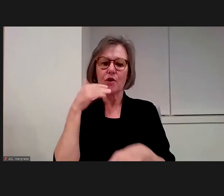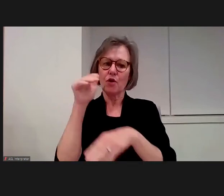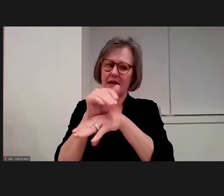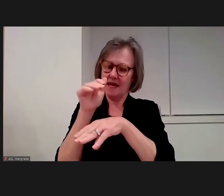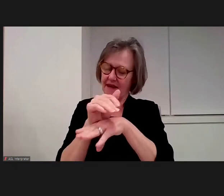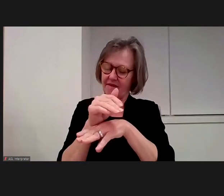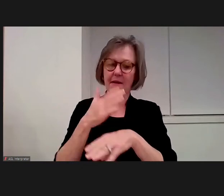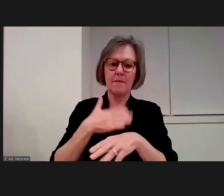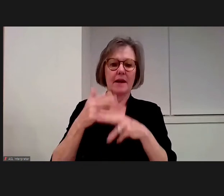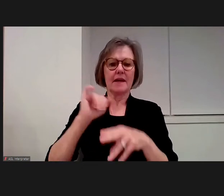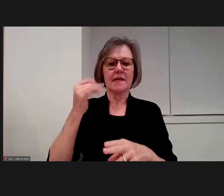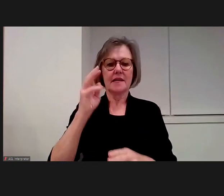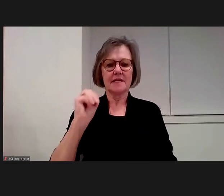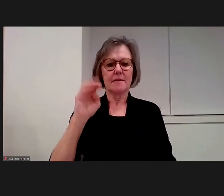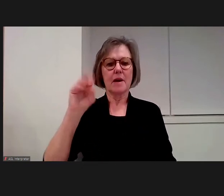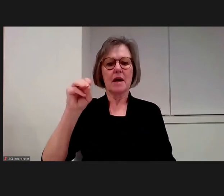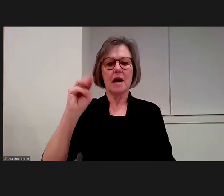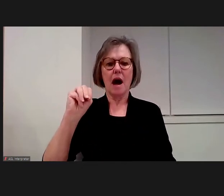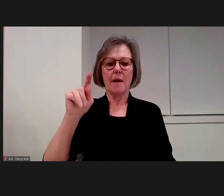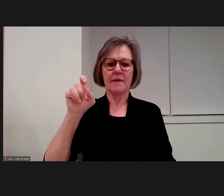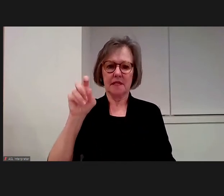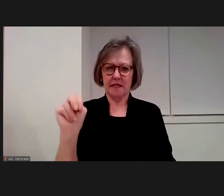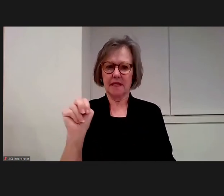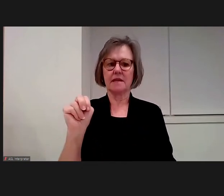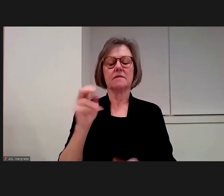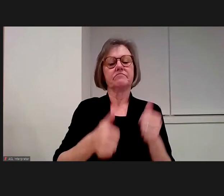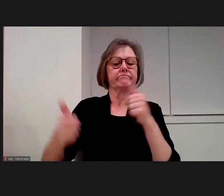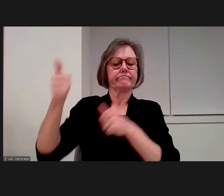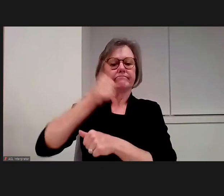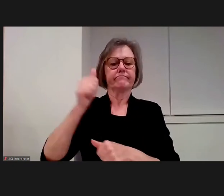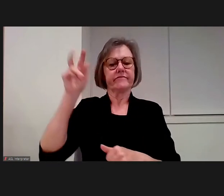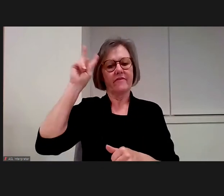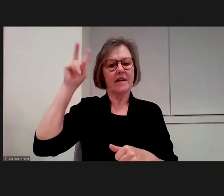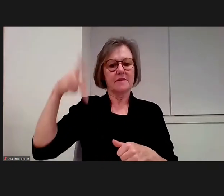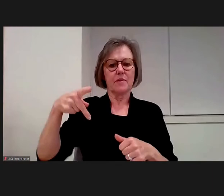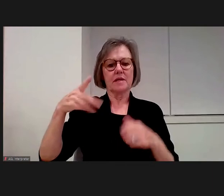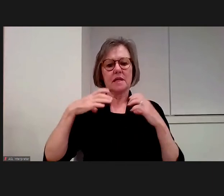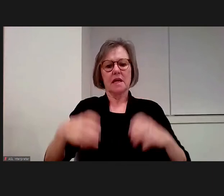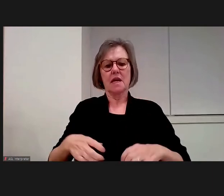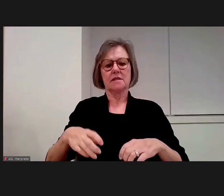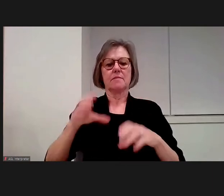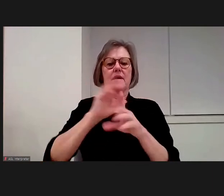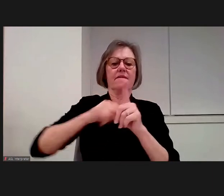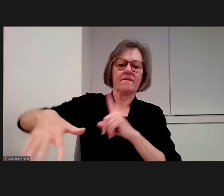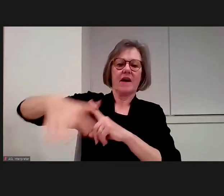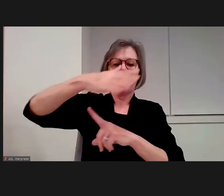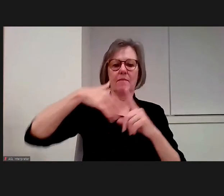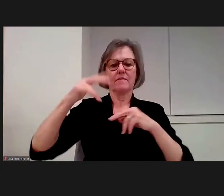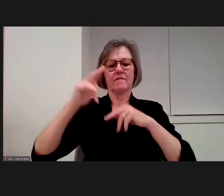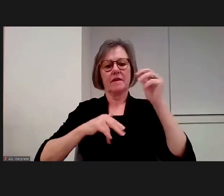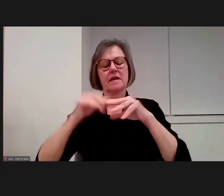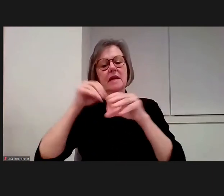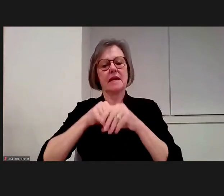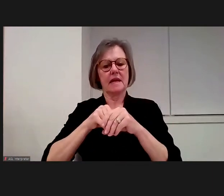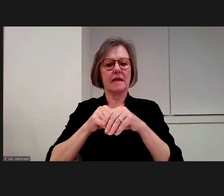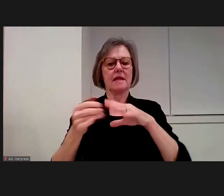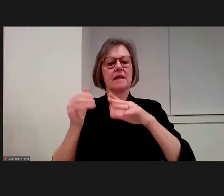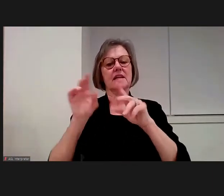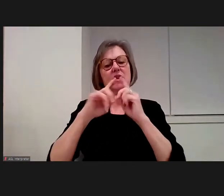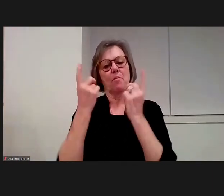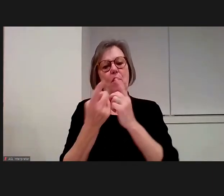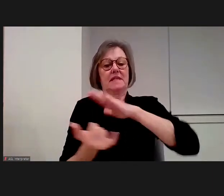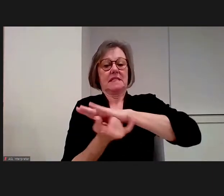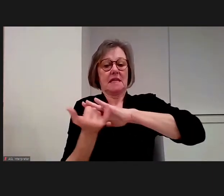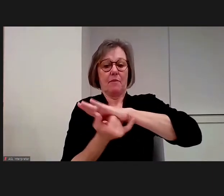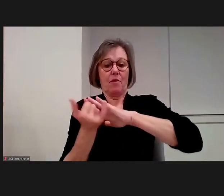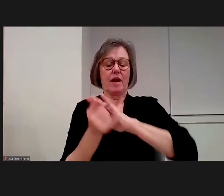everyone. My name is Jim Compton. I am the Executive Vice President, Customer Environment and Facilities within the Department of Subways at